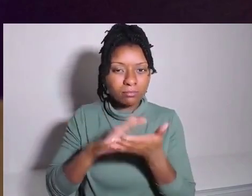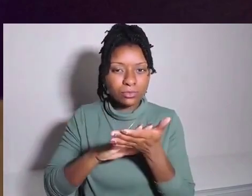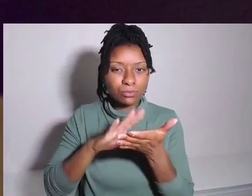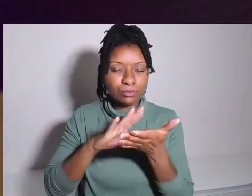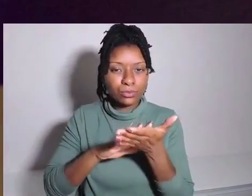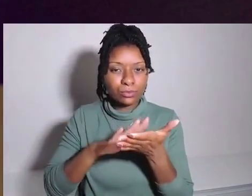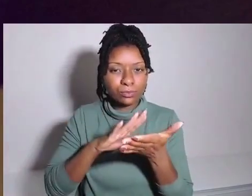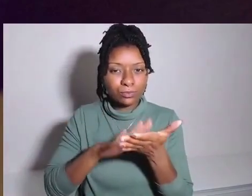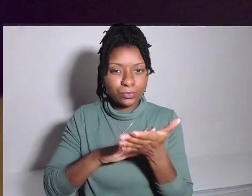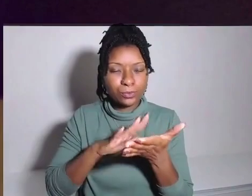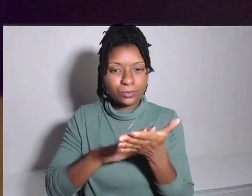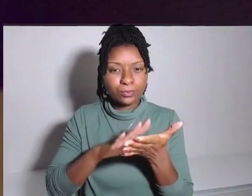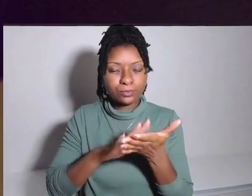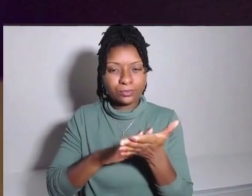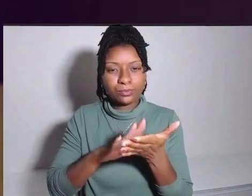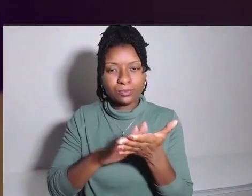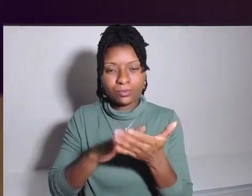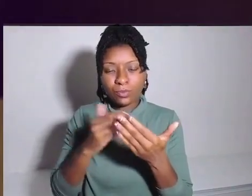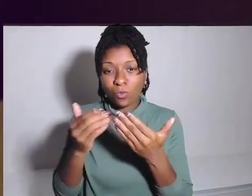Leaning back, laying down,